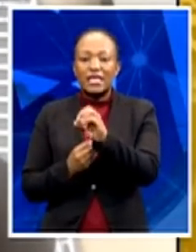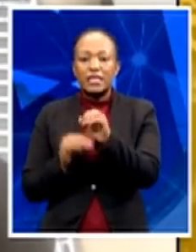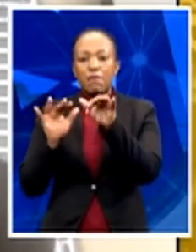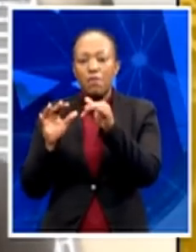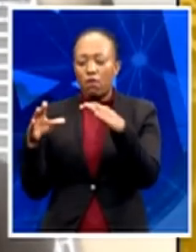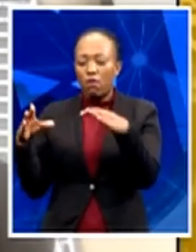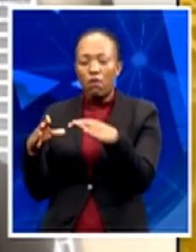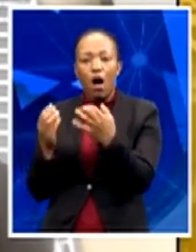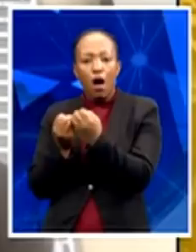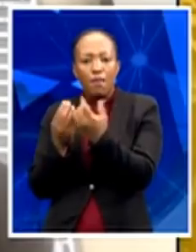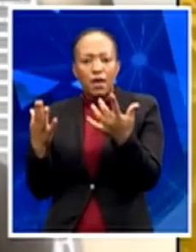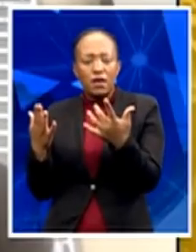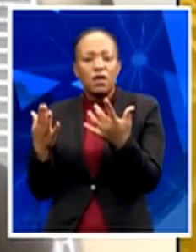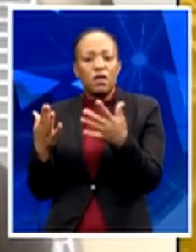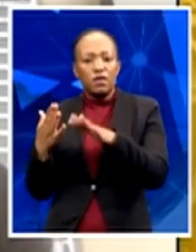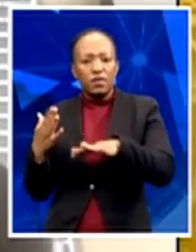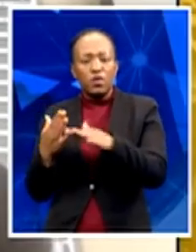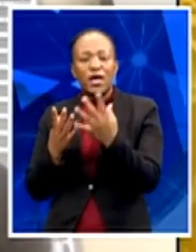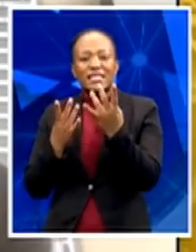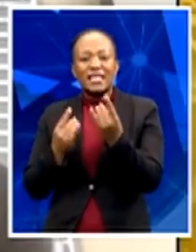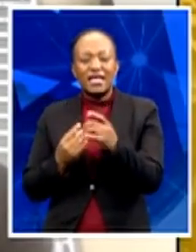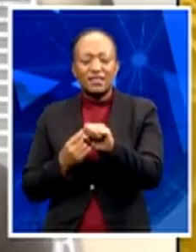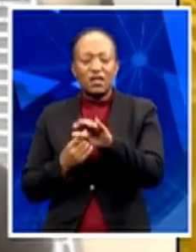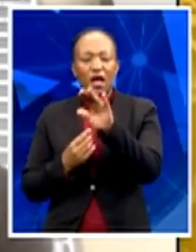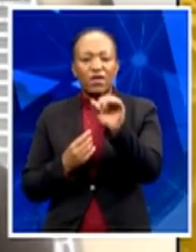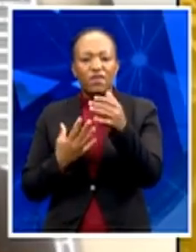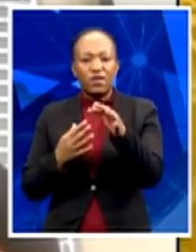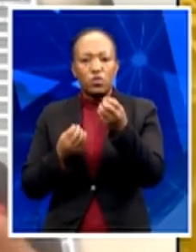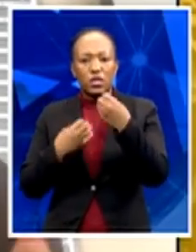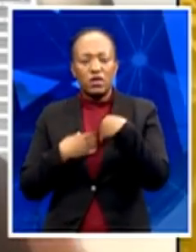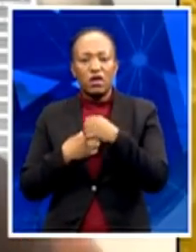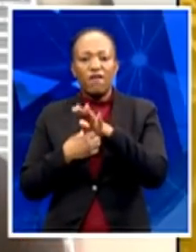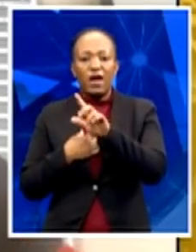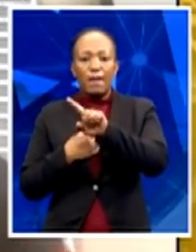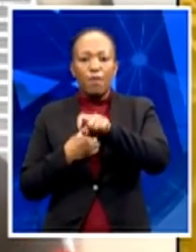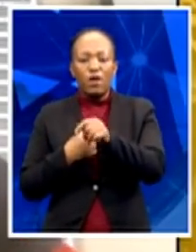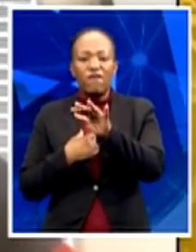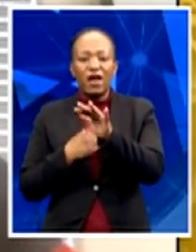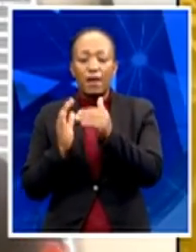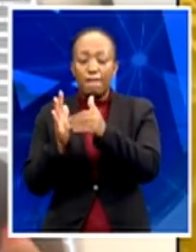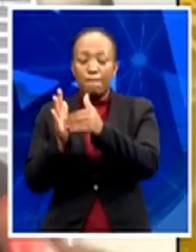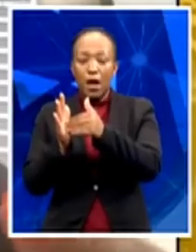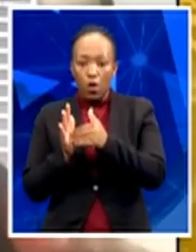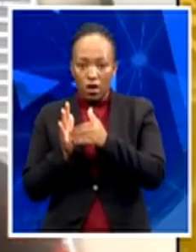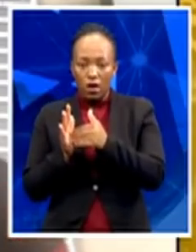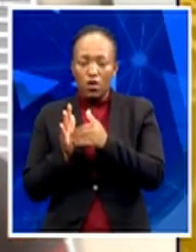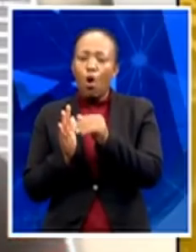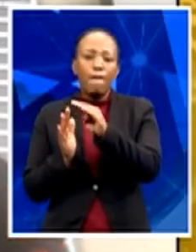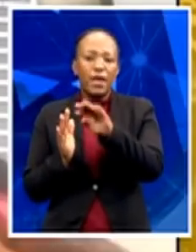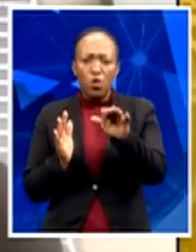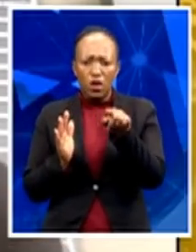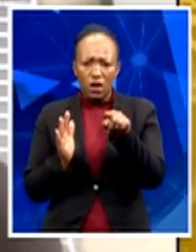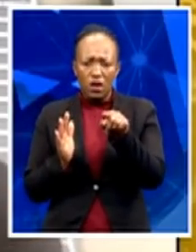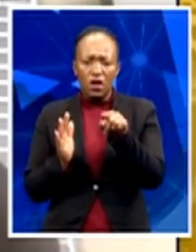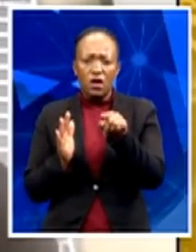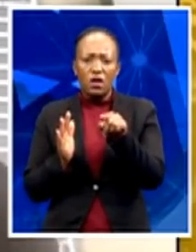has provided, it's almost around 5.5 million. And when you look at our registration and the vaccination,